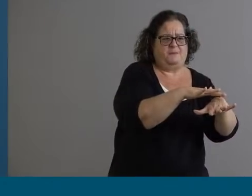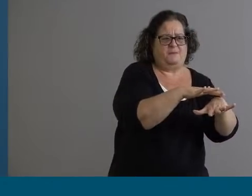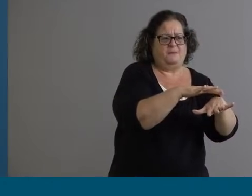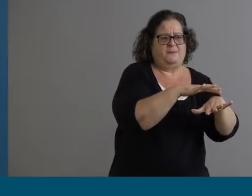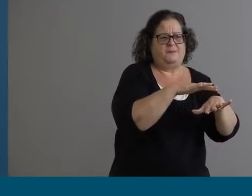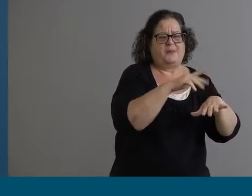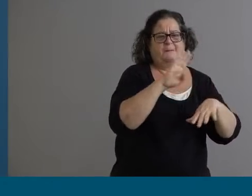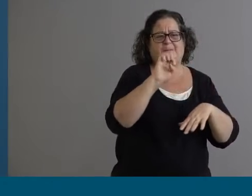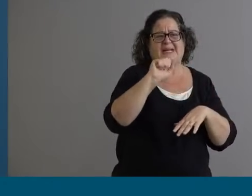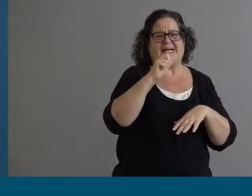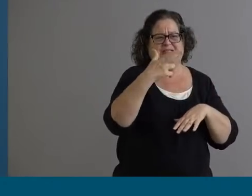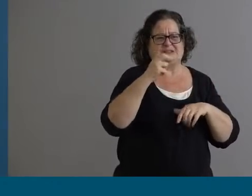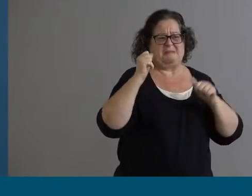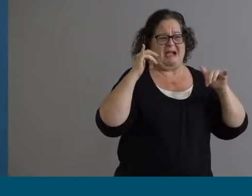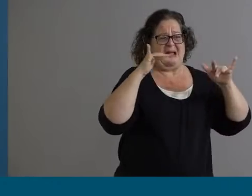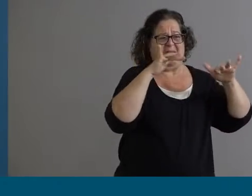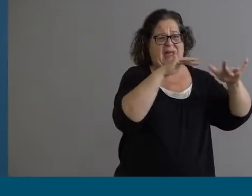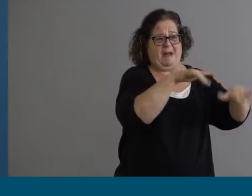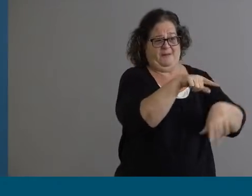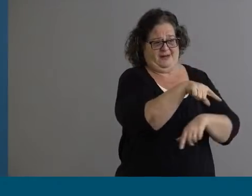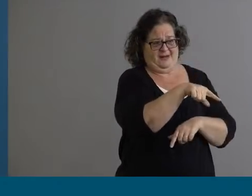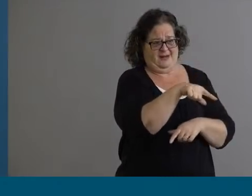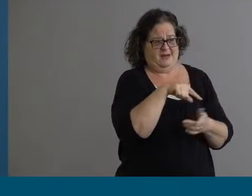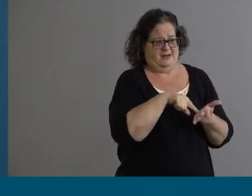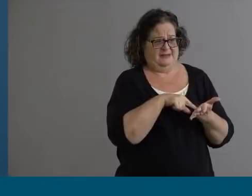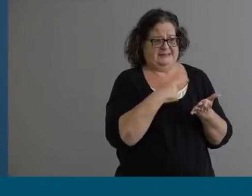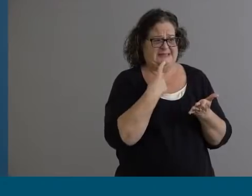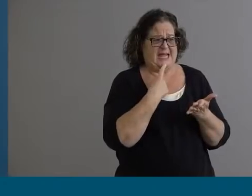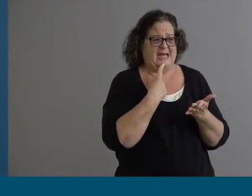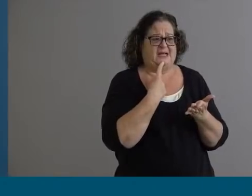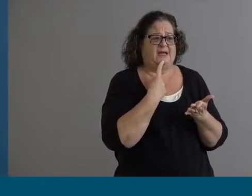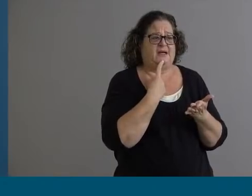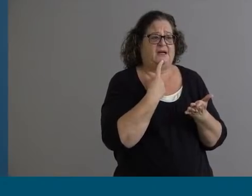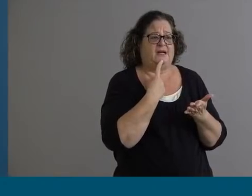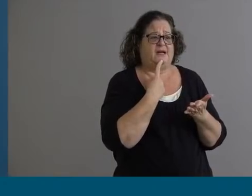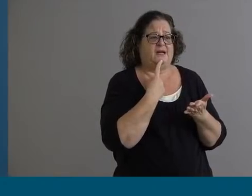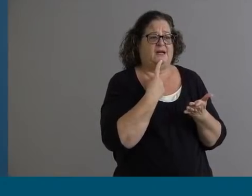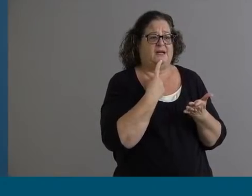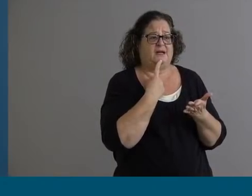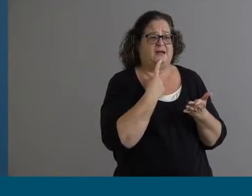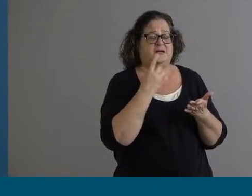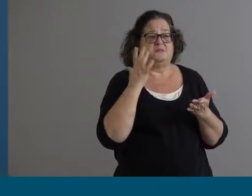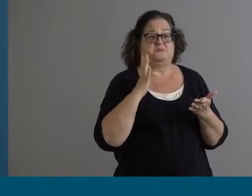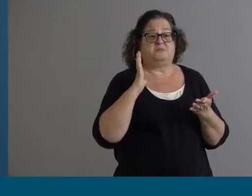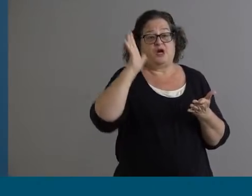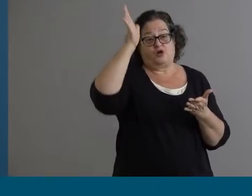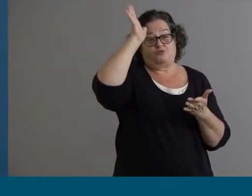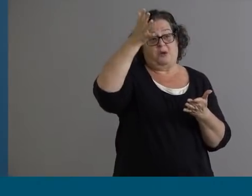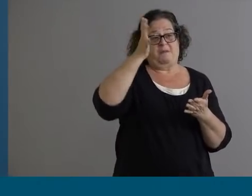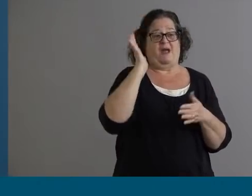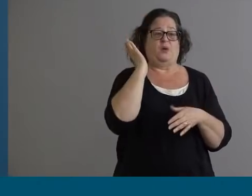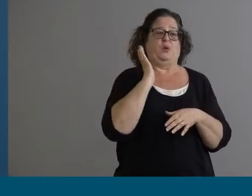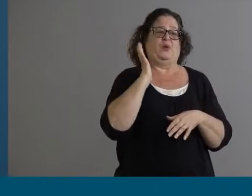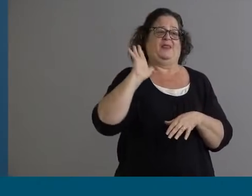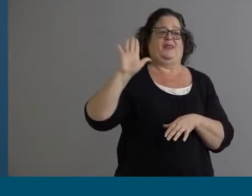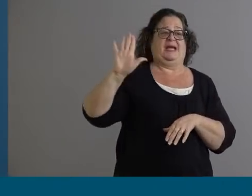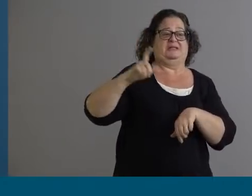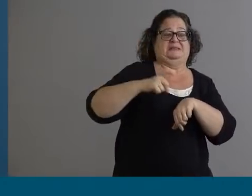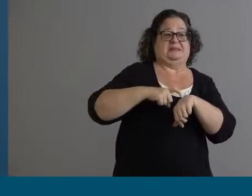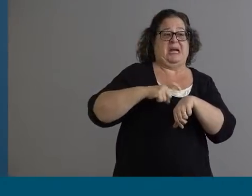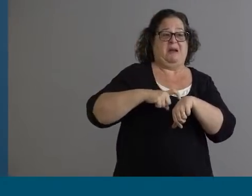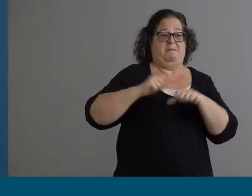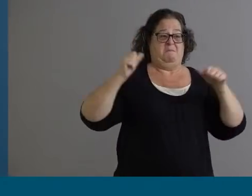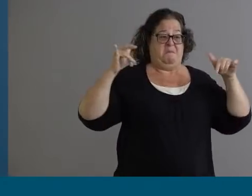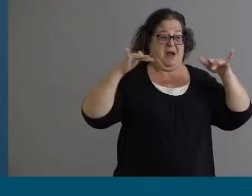grandfathers stormed Normandy to defeat the Nazis. We're asking you to stay home